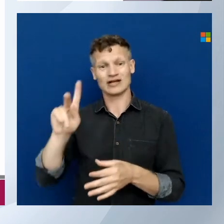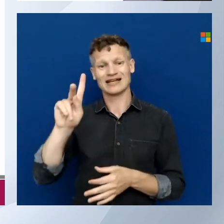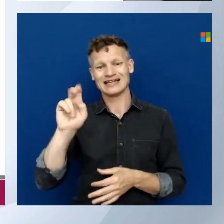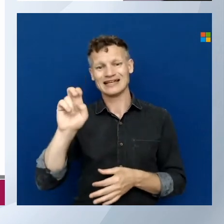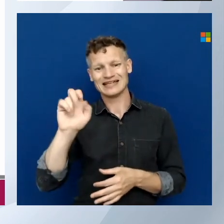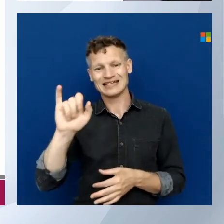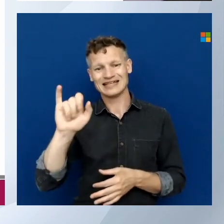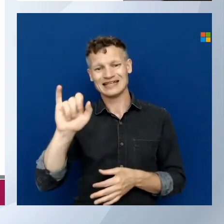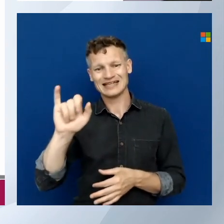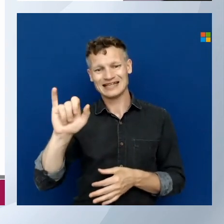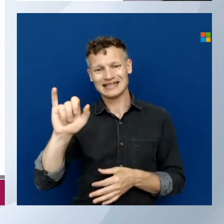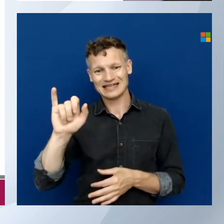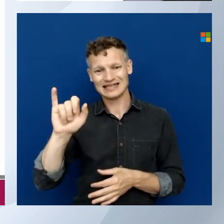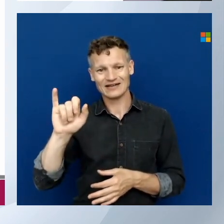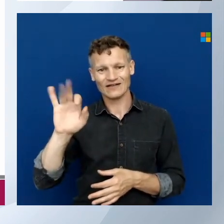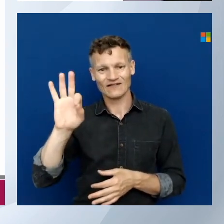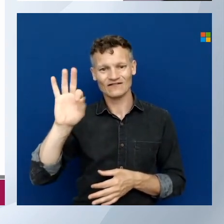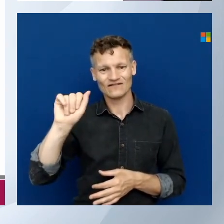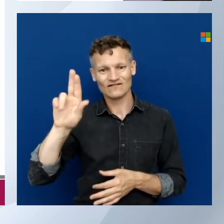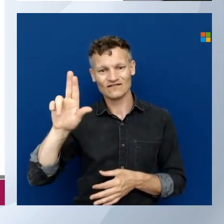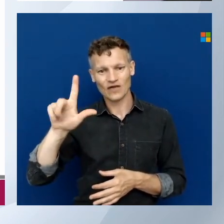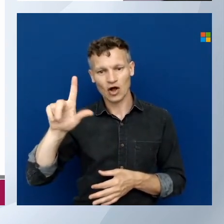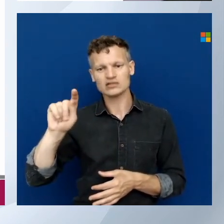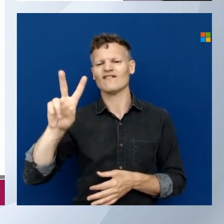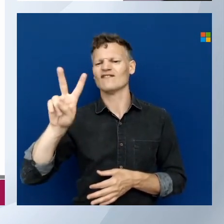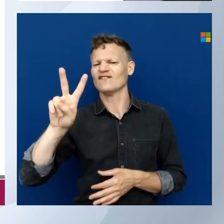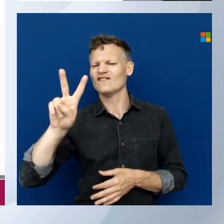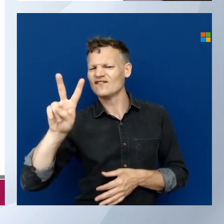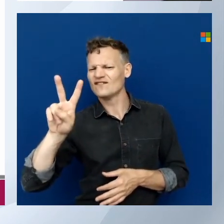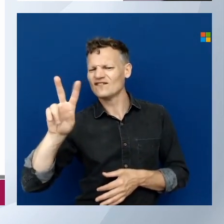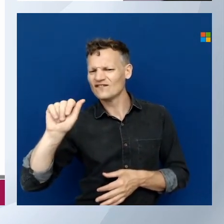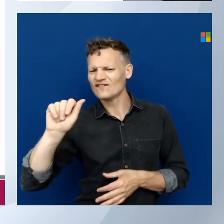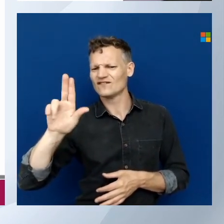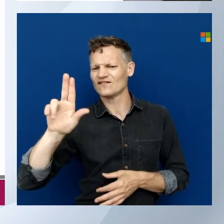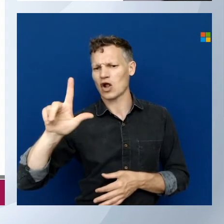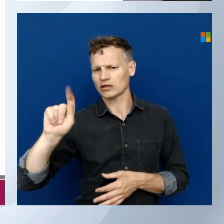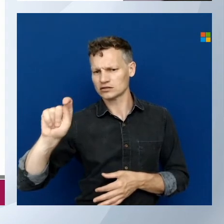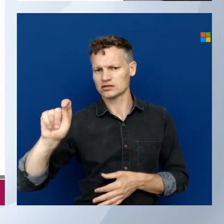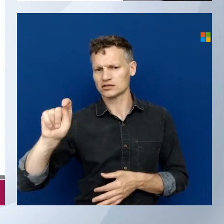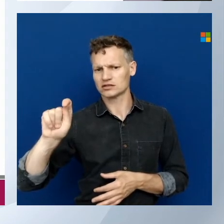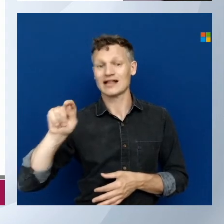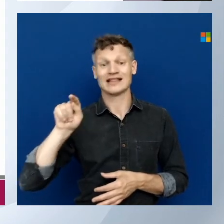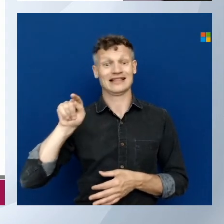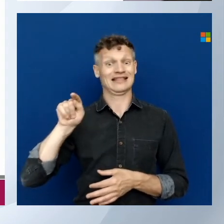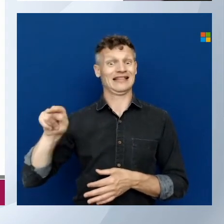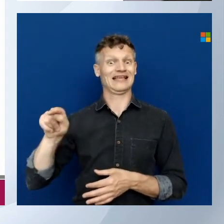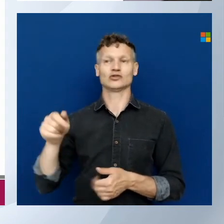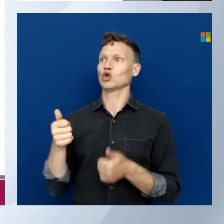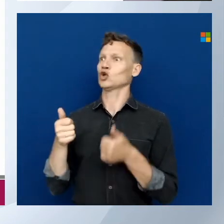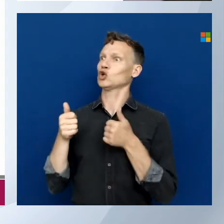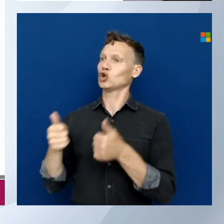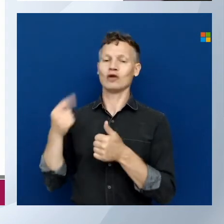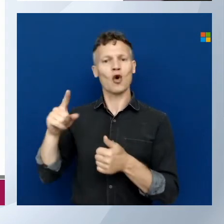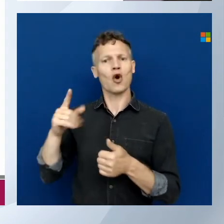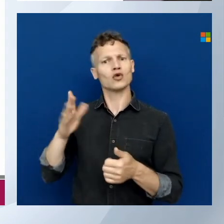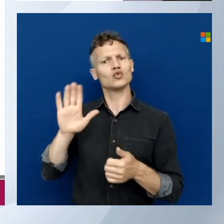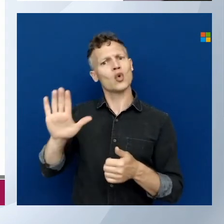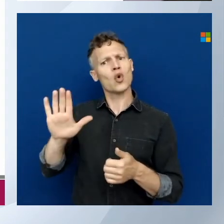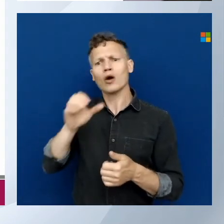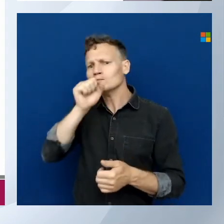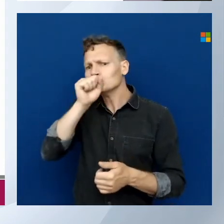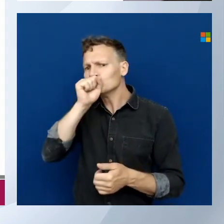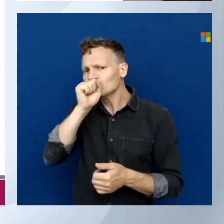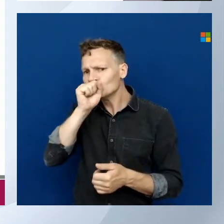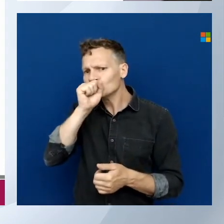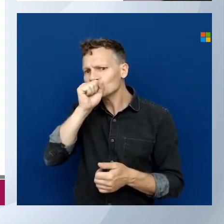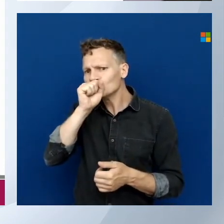more centralized management for your secrets and your keys and credentials, using